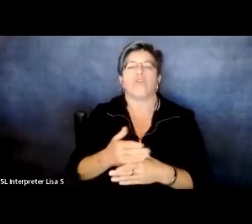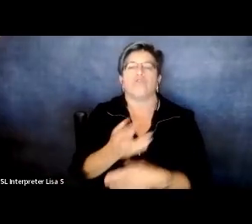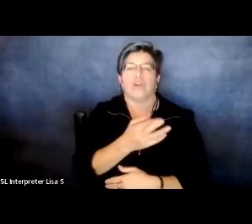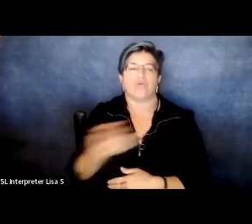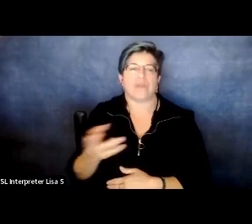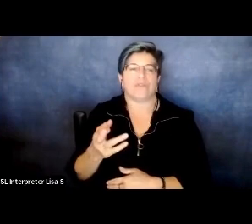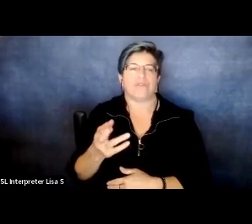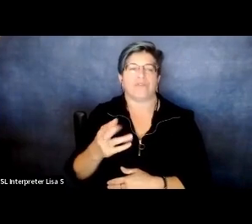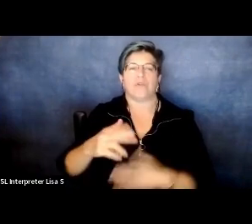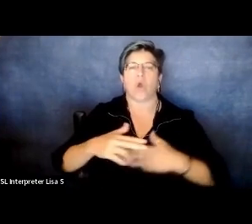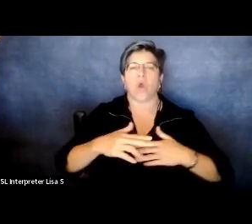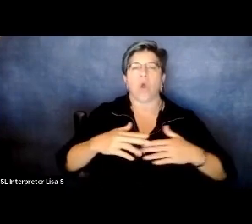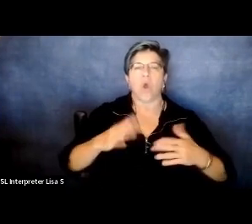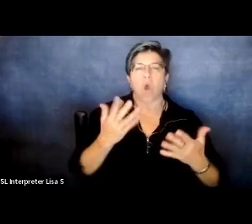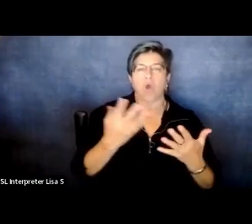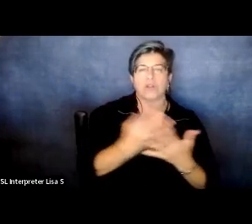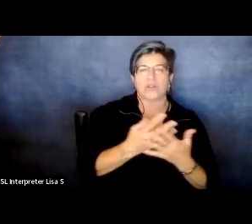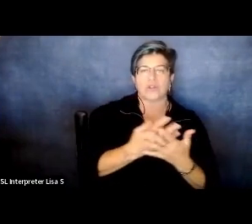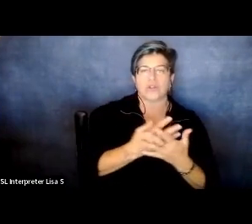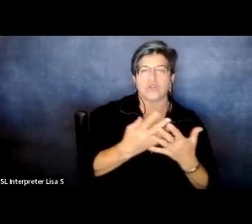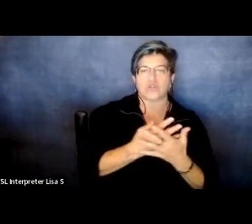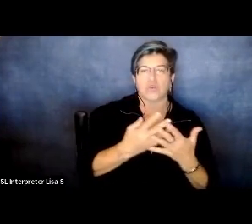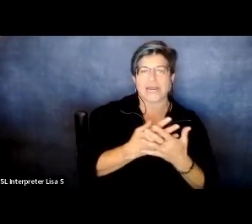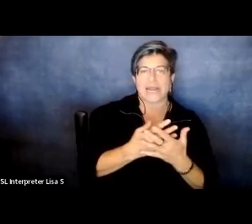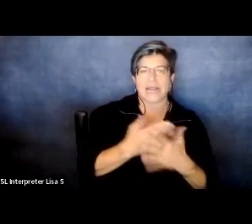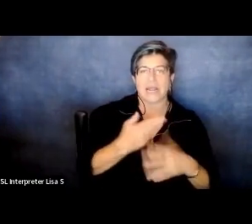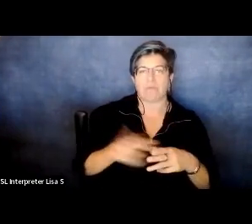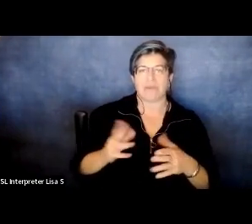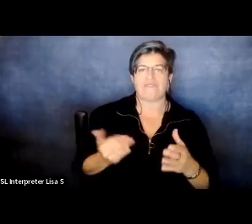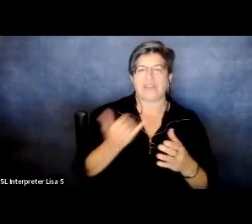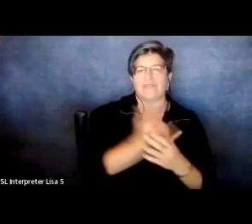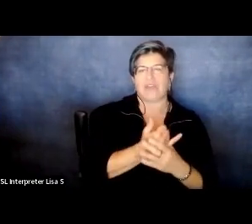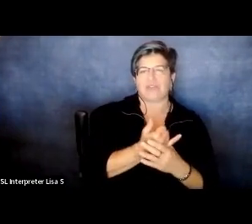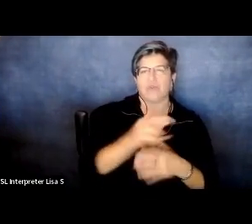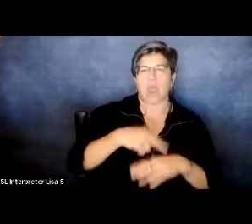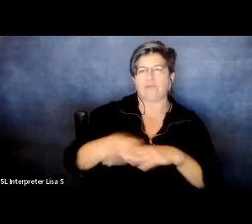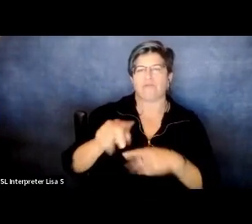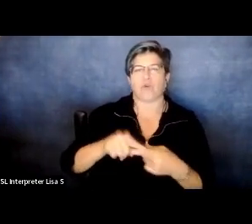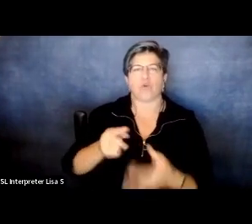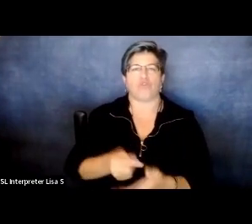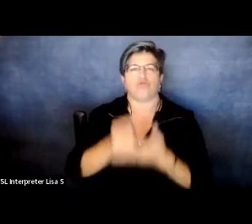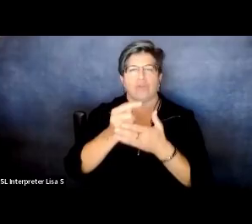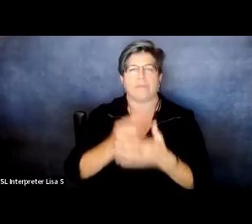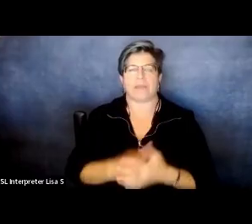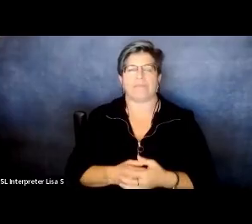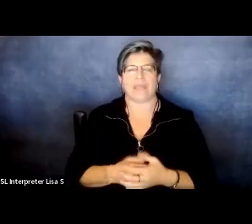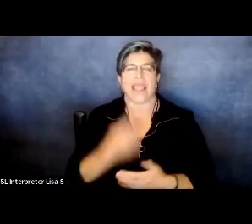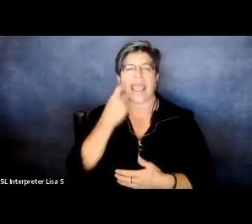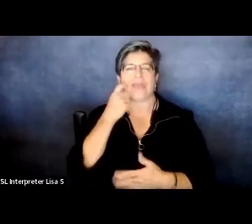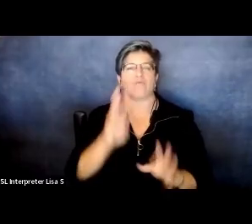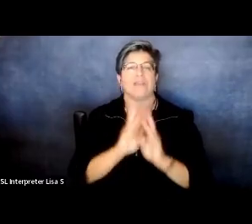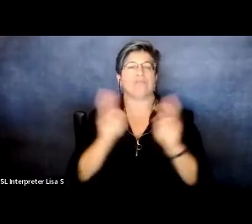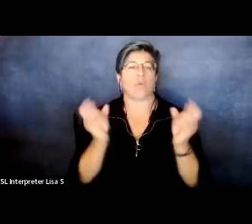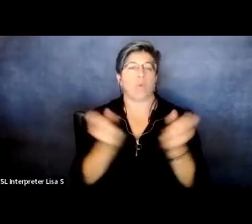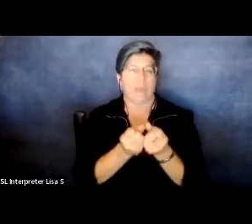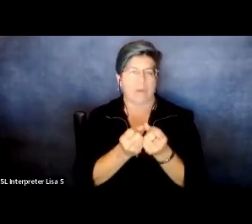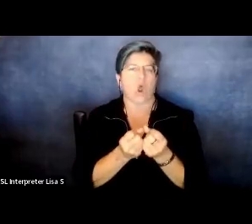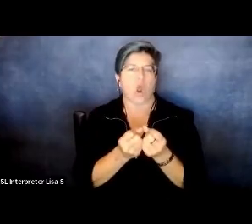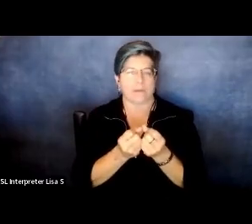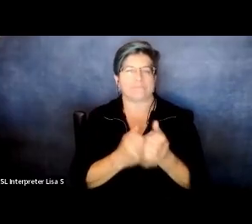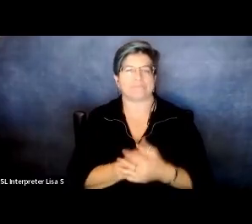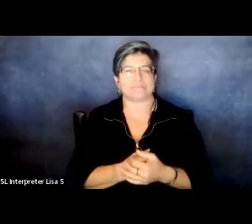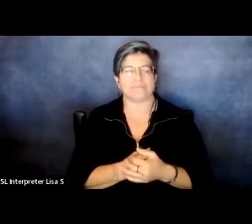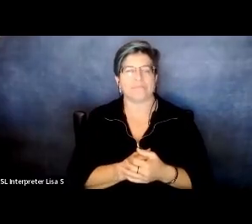intervention, and referral to treatment, which will have some information about alternatives to suspension, and a recent webinar